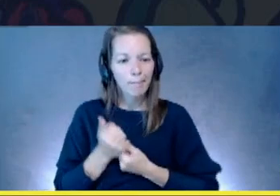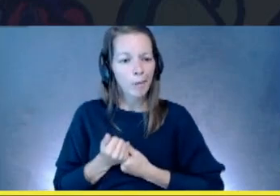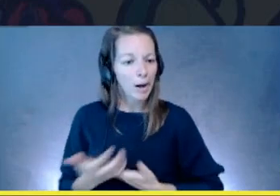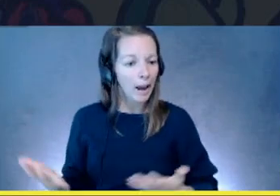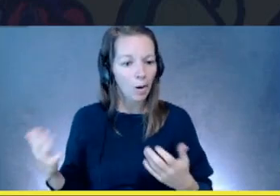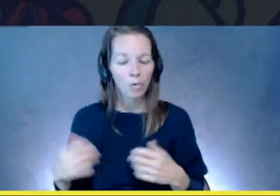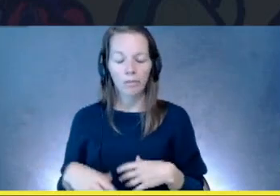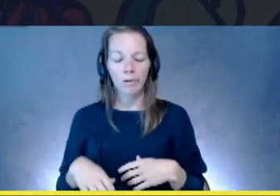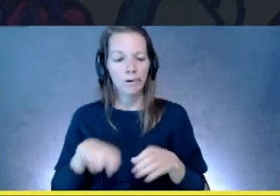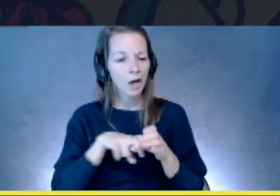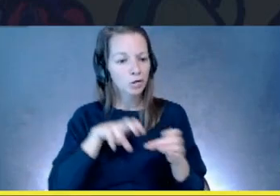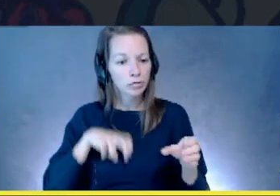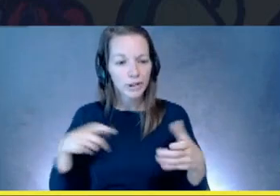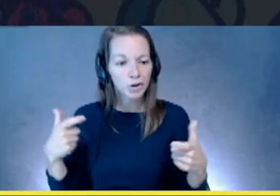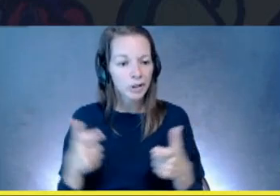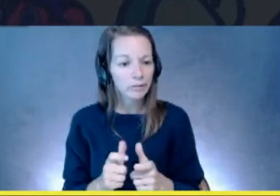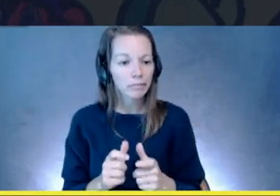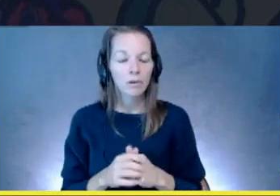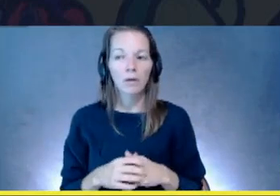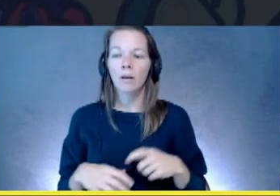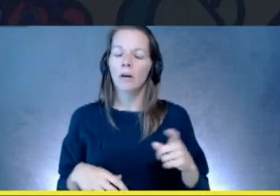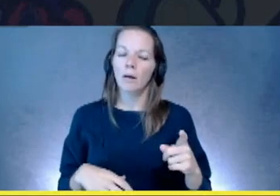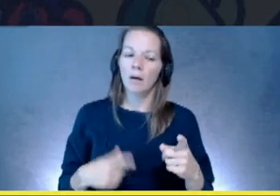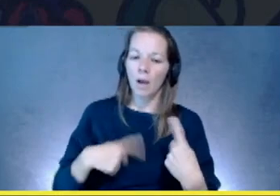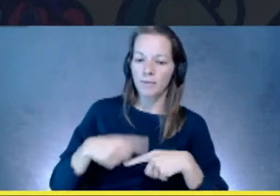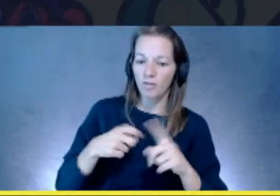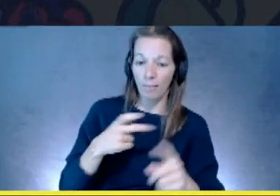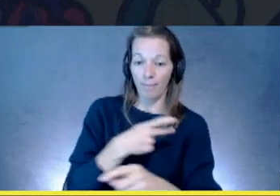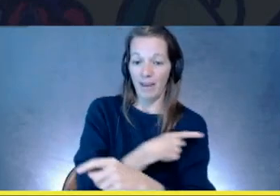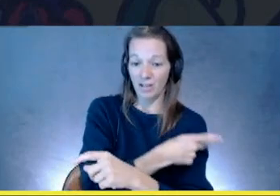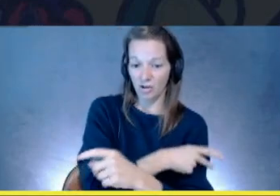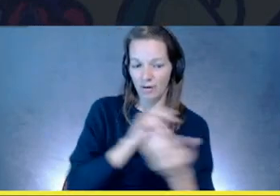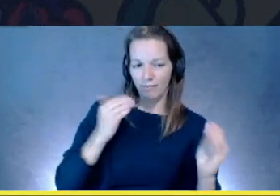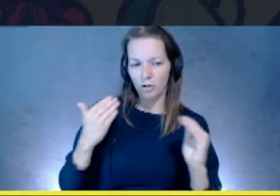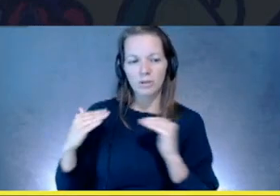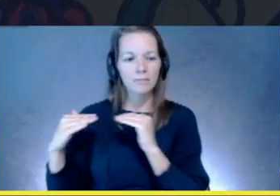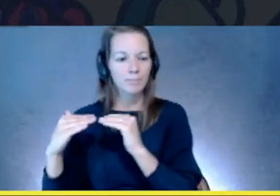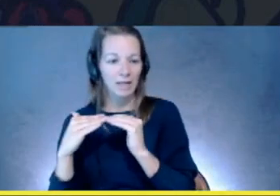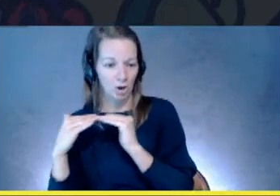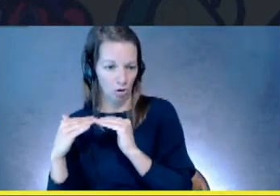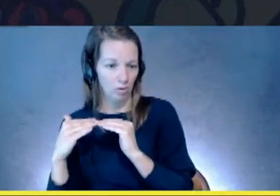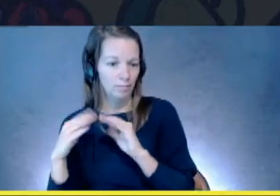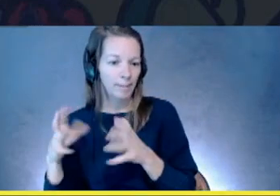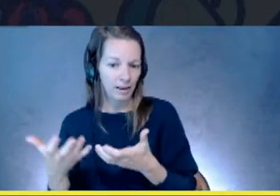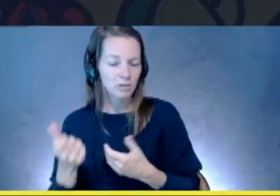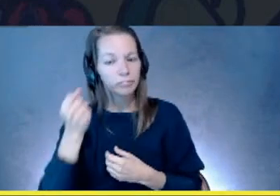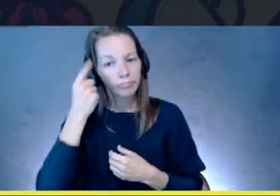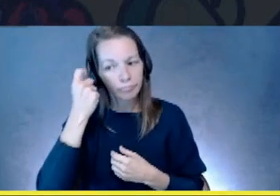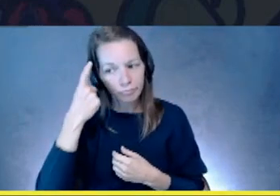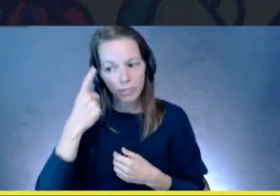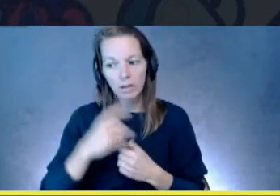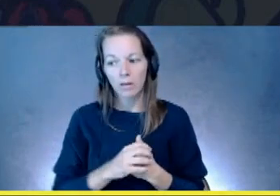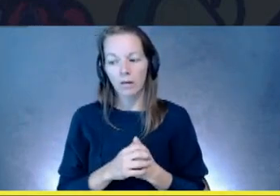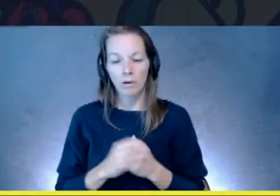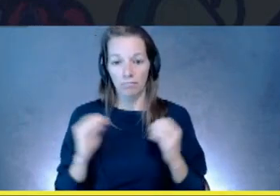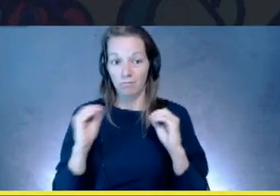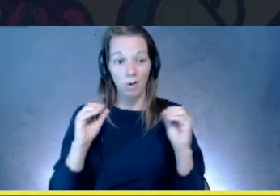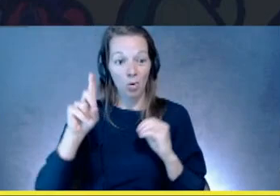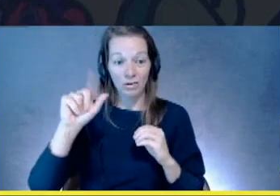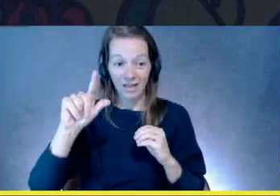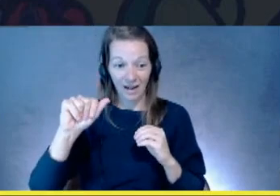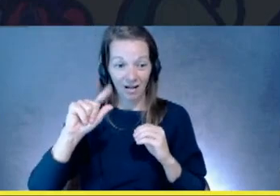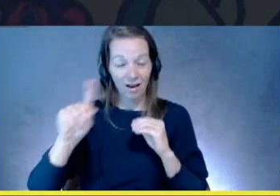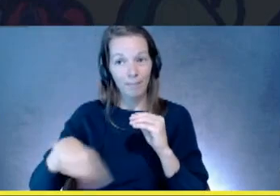often comes from the patient population versus the peer population. And so given that there was no data on the